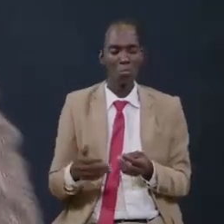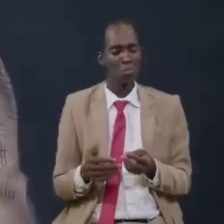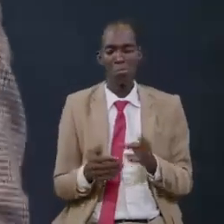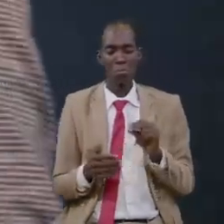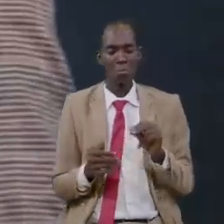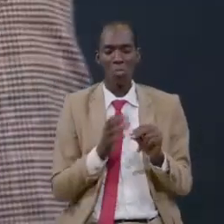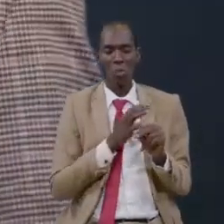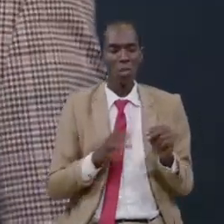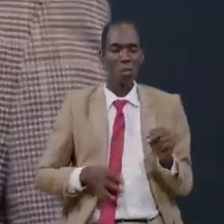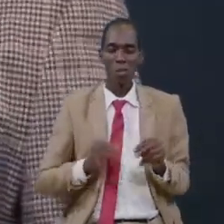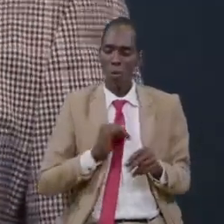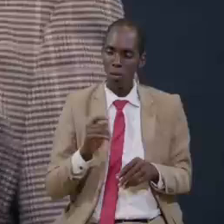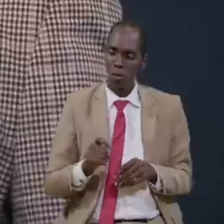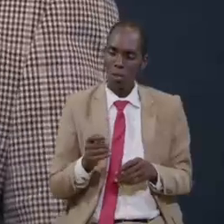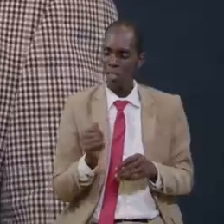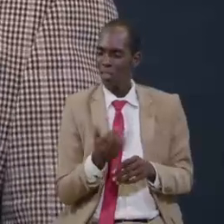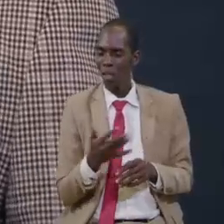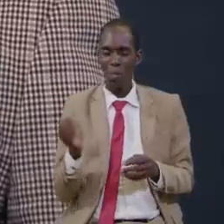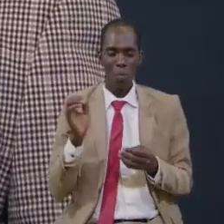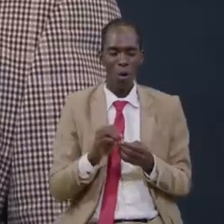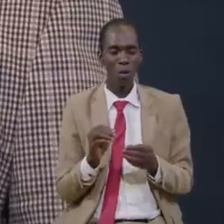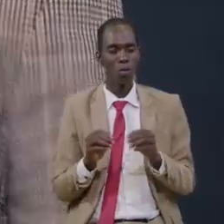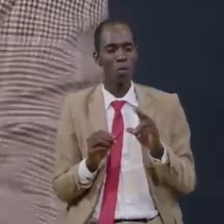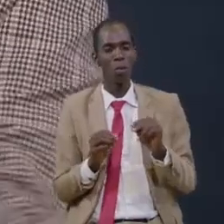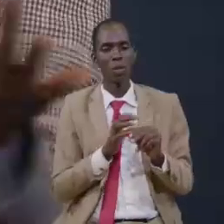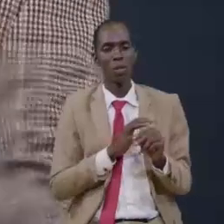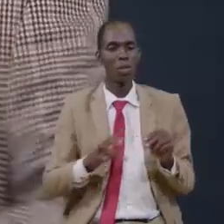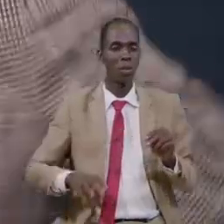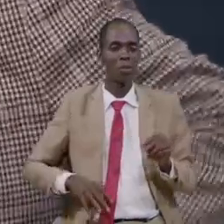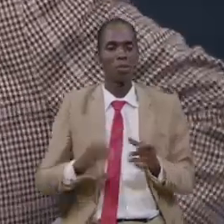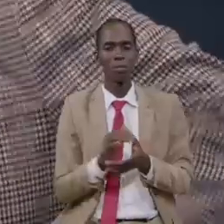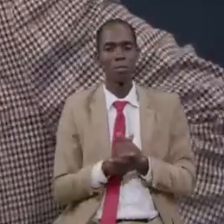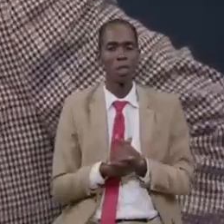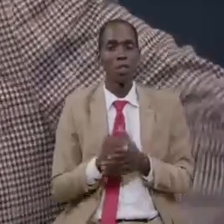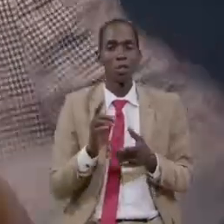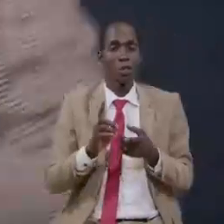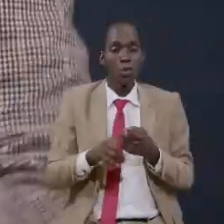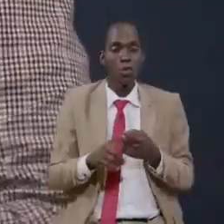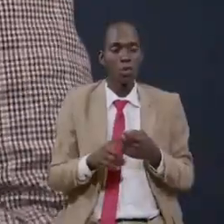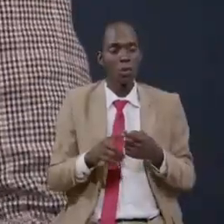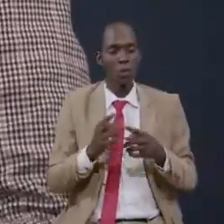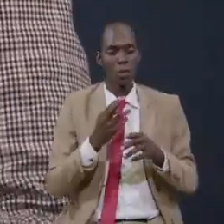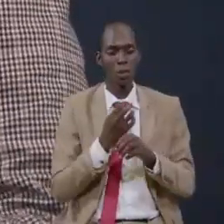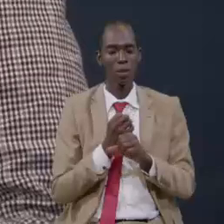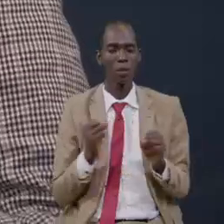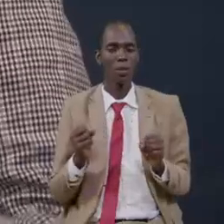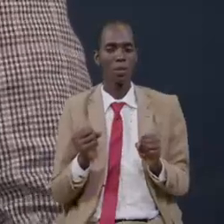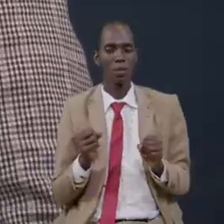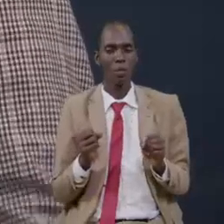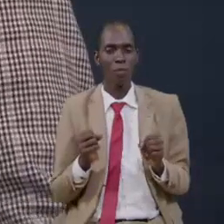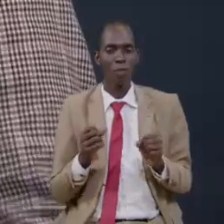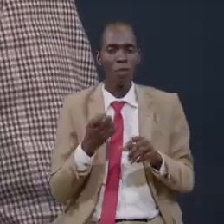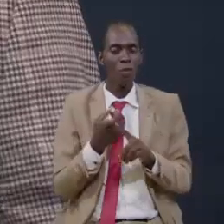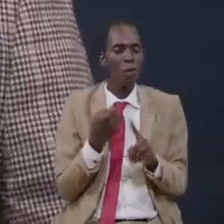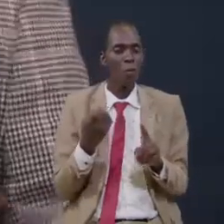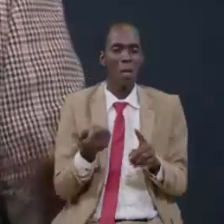Christ. To redeem from sickness, to redeem from all infirmity, and to